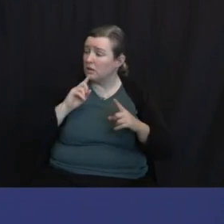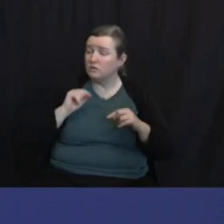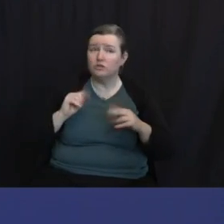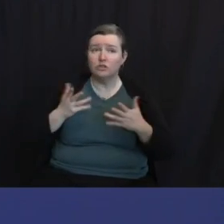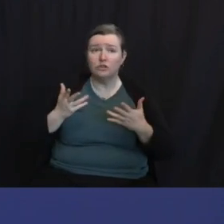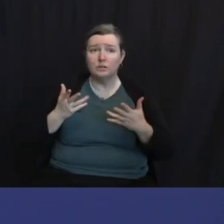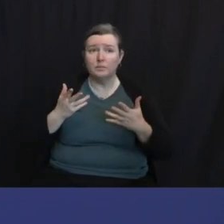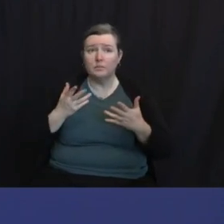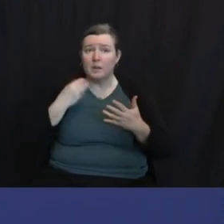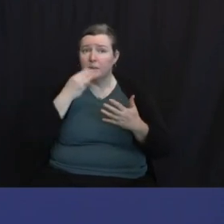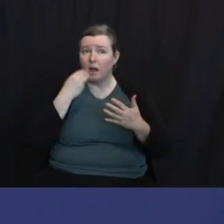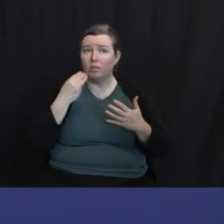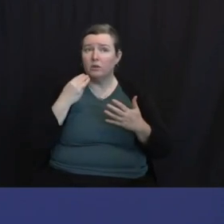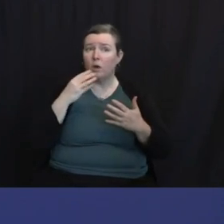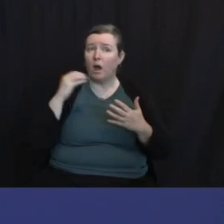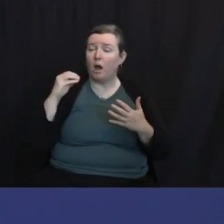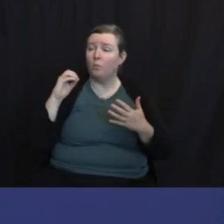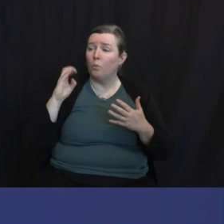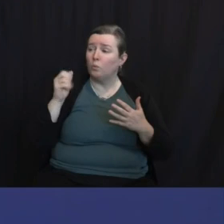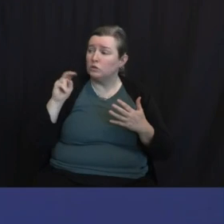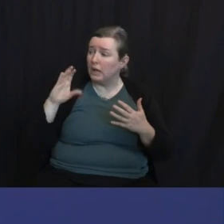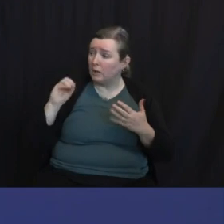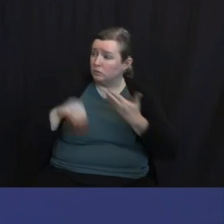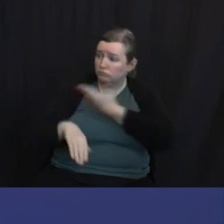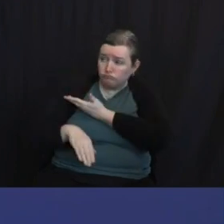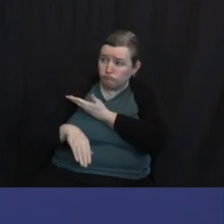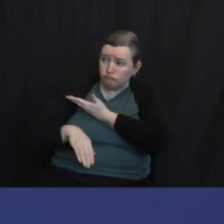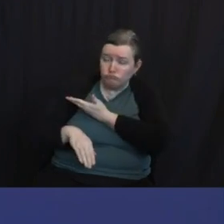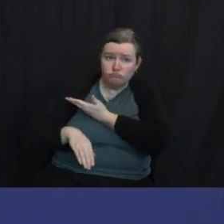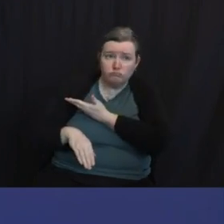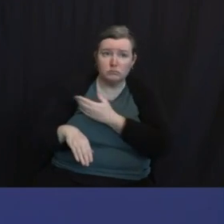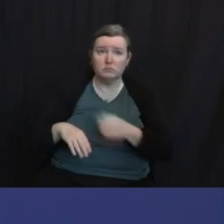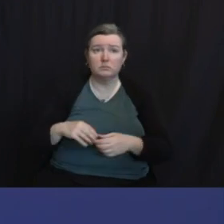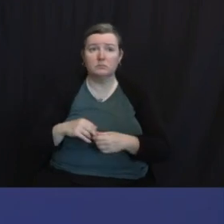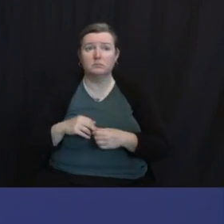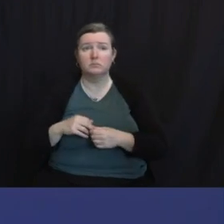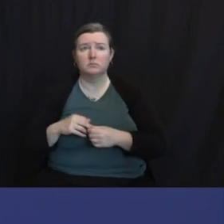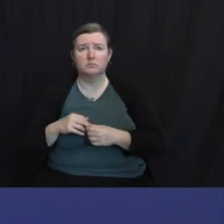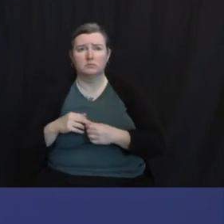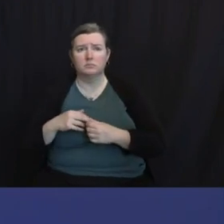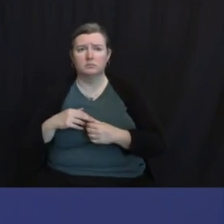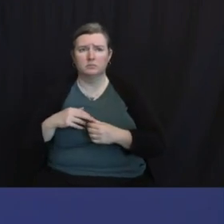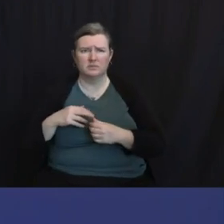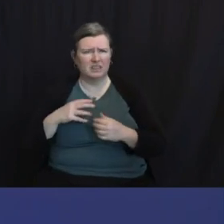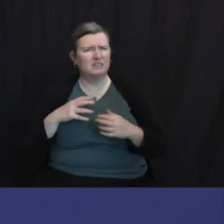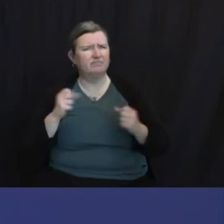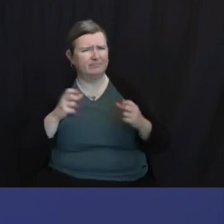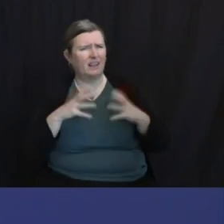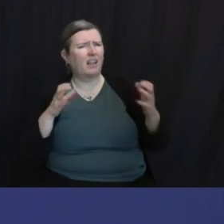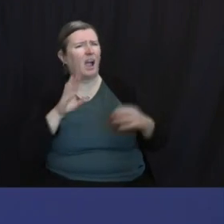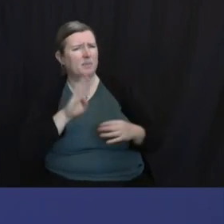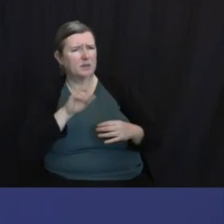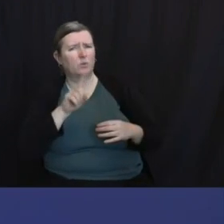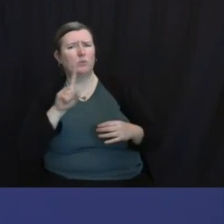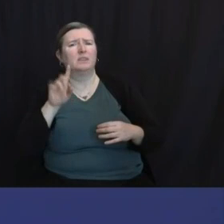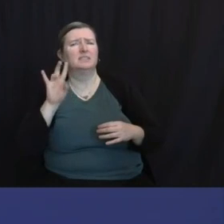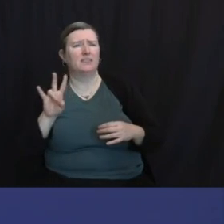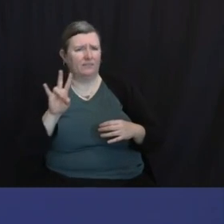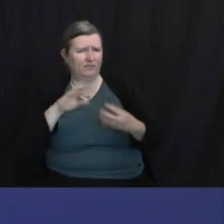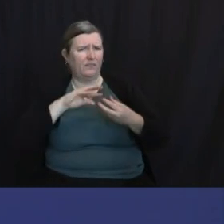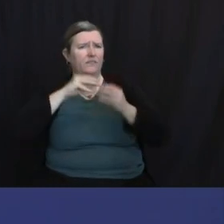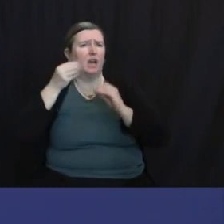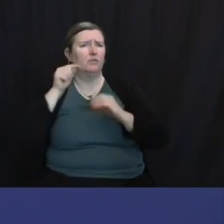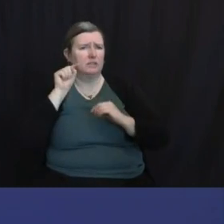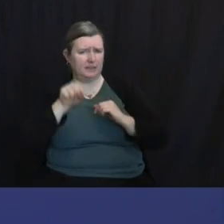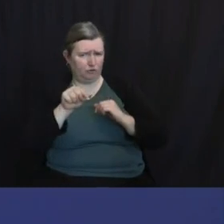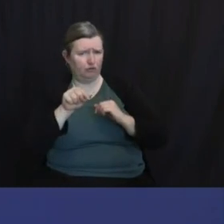if Stacy's premise is right, and I think it is right, have a disproportionate amount of the B.1.1.7 variants, and I guess your question rightfully,